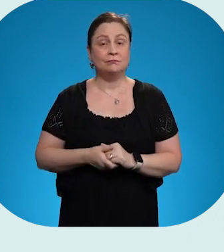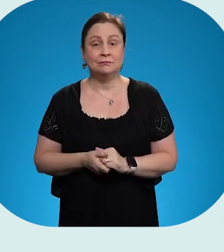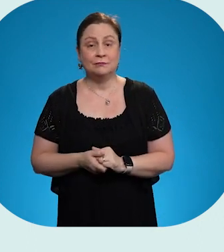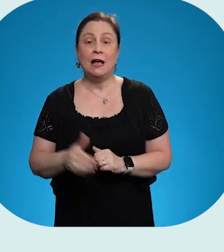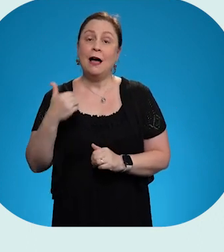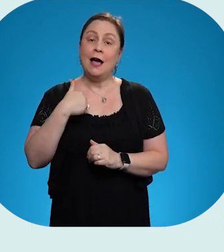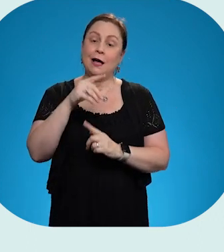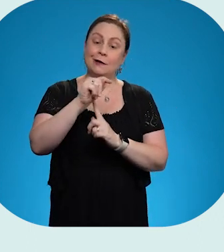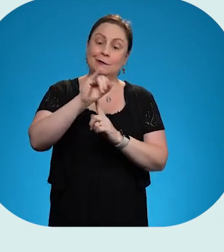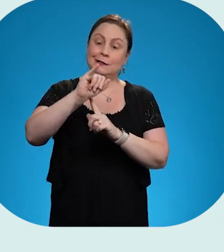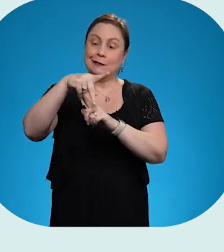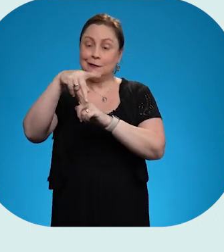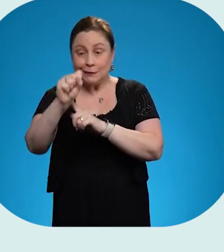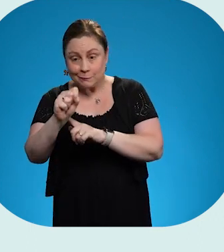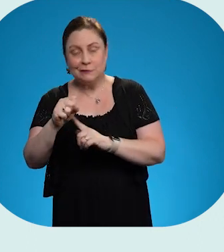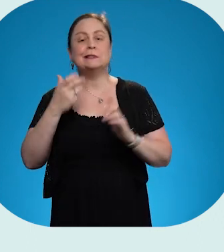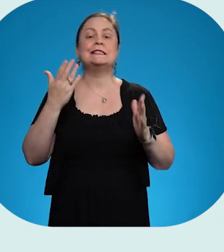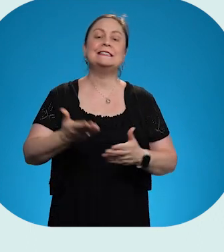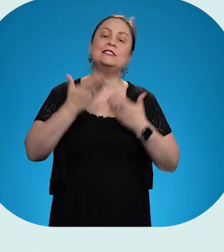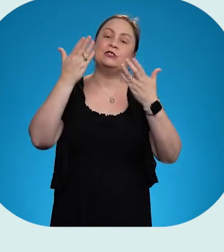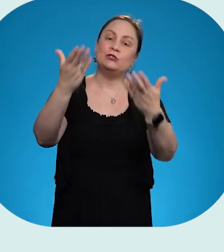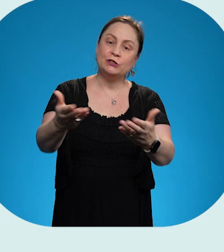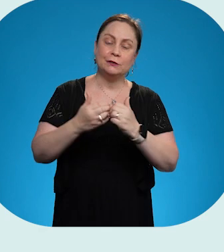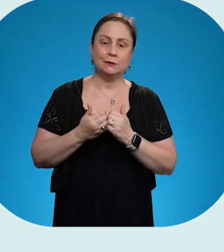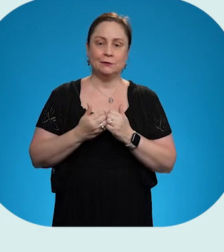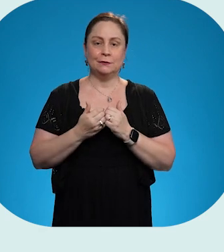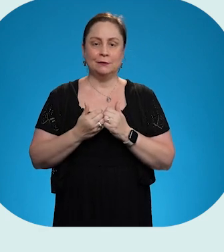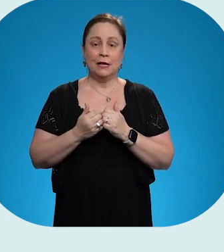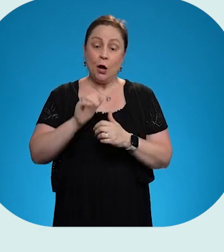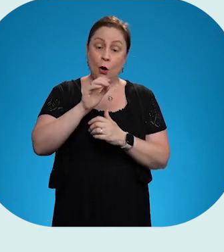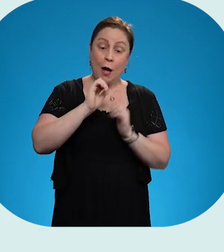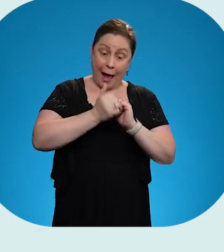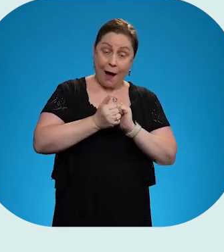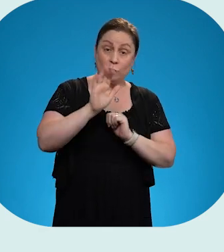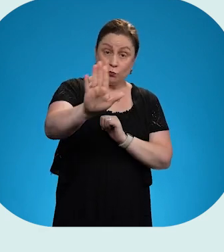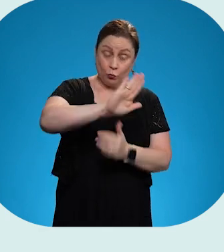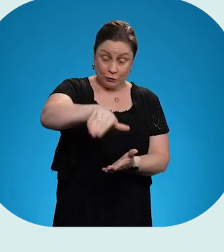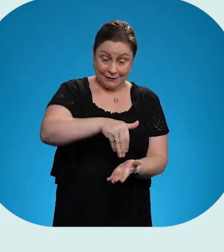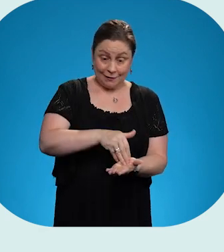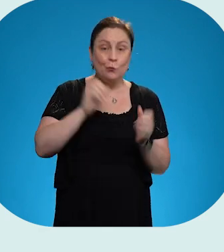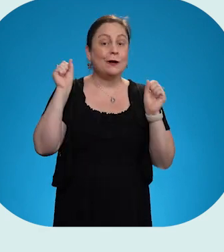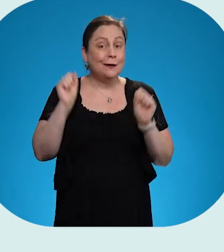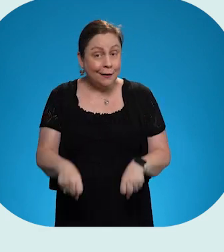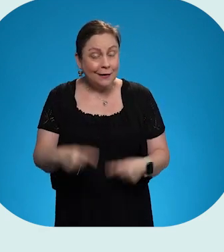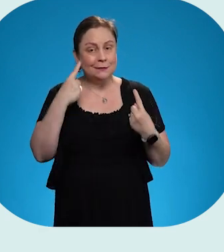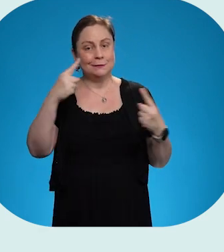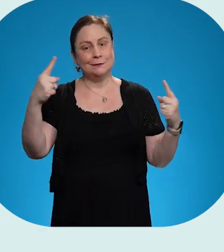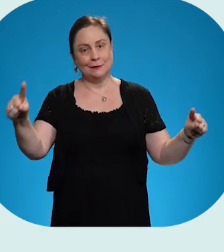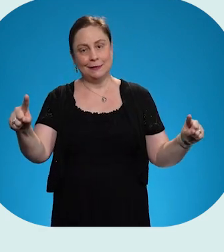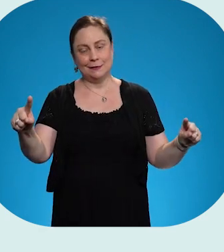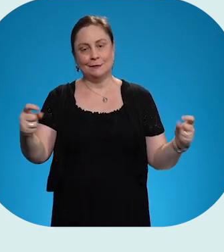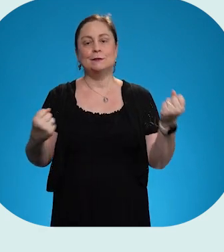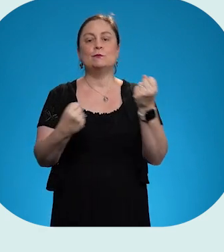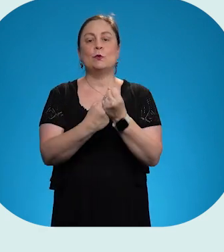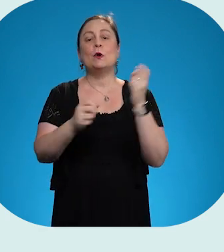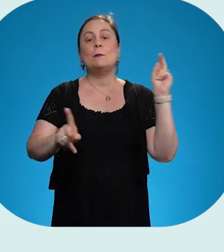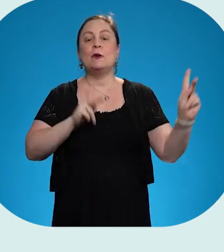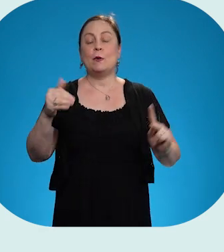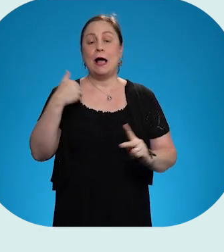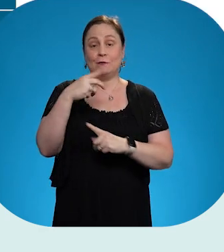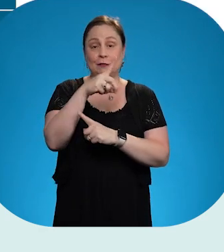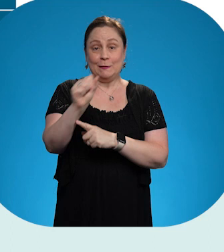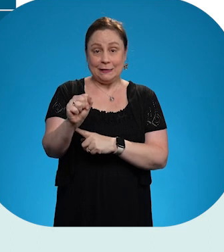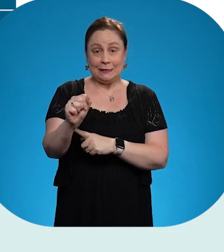webinar includes tips and suggestions for how your center can be successful in supporting people with disabilities during